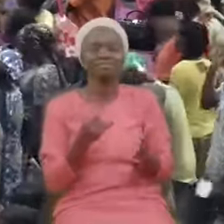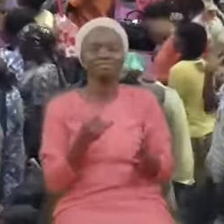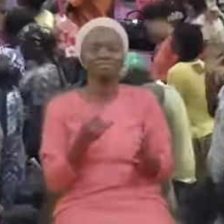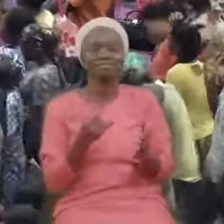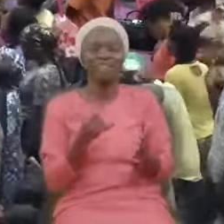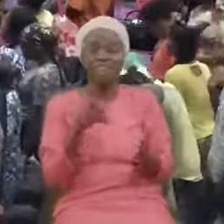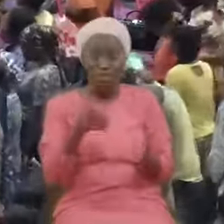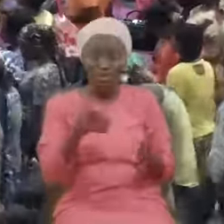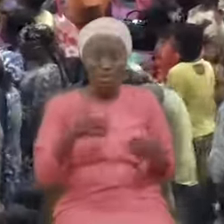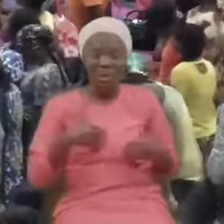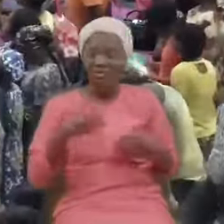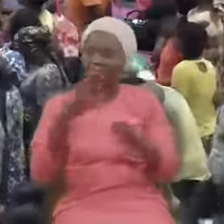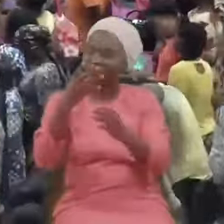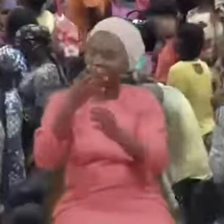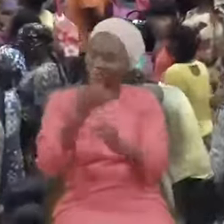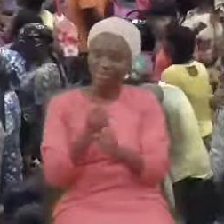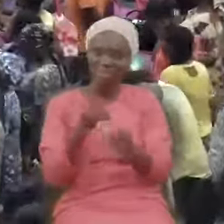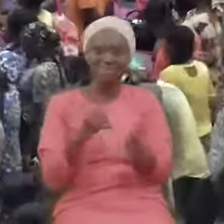You've got it.